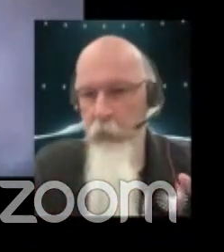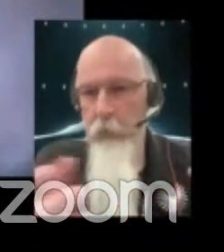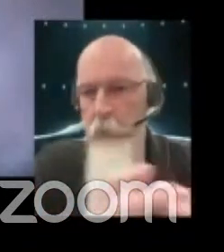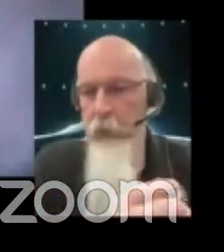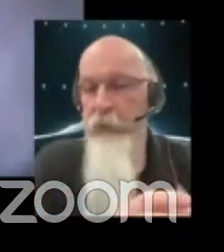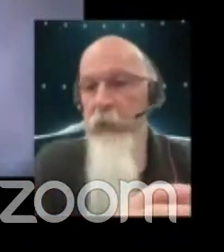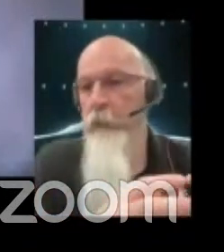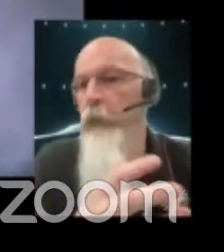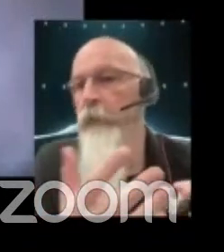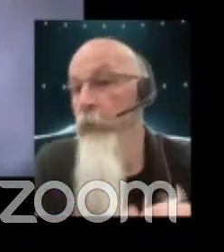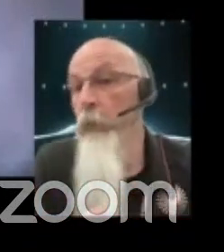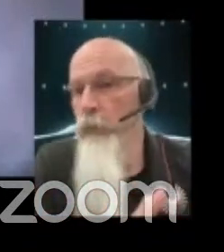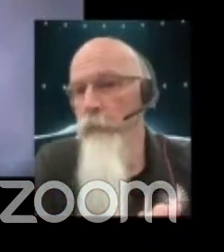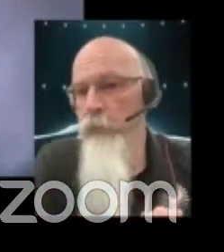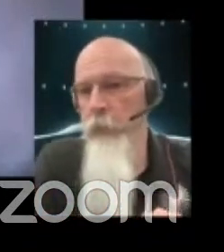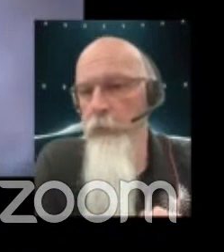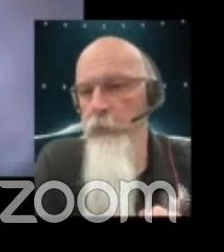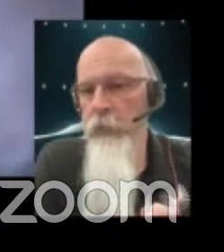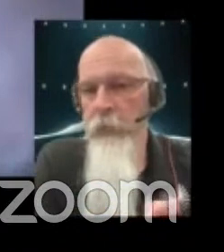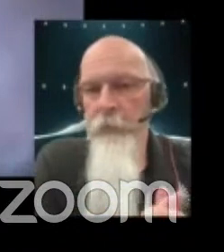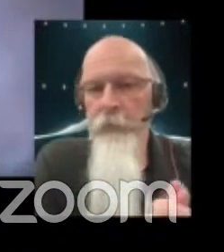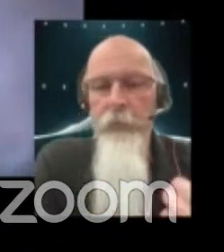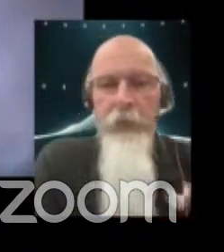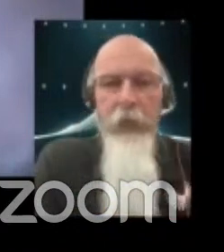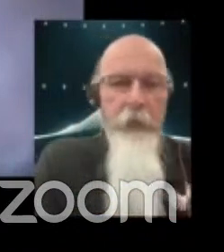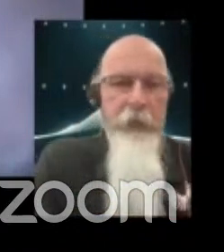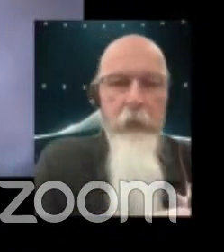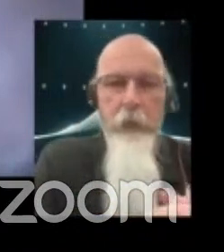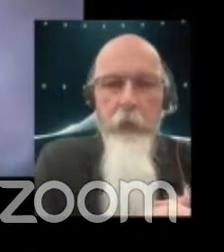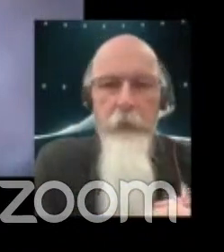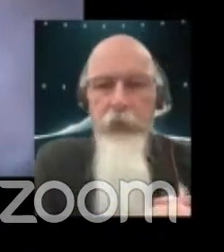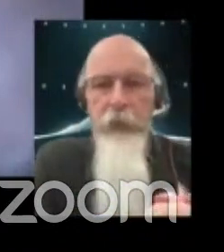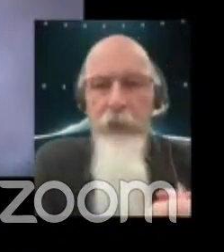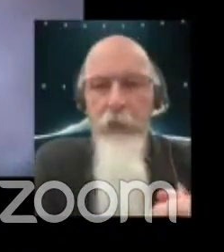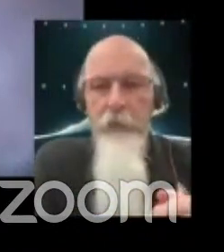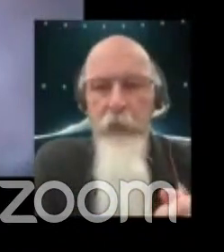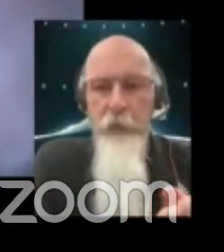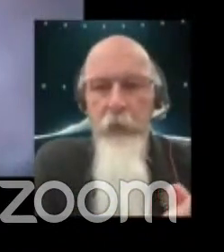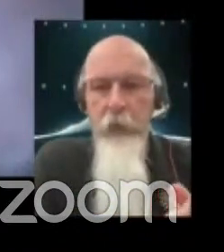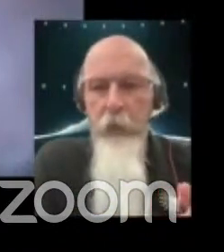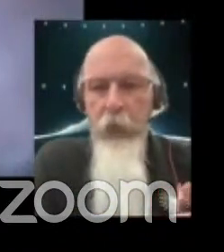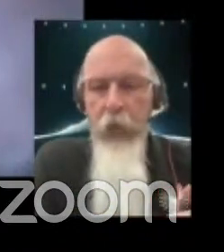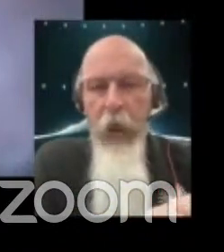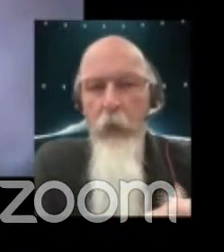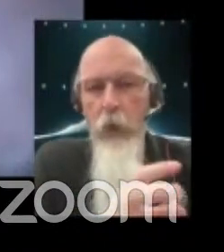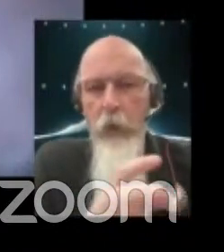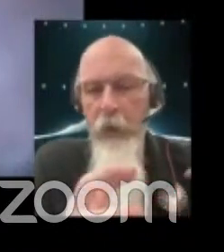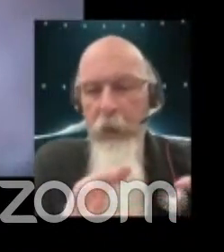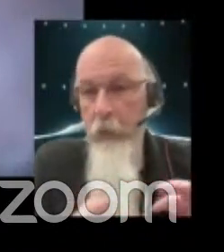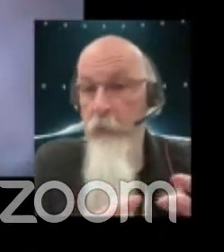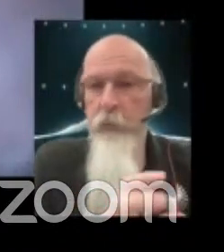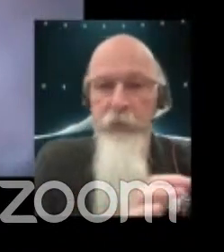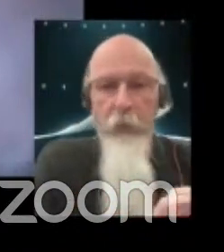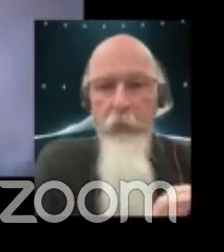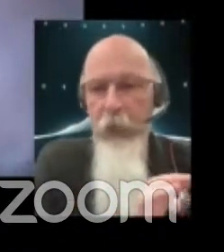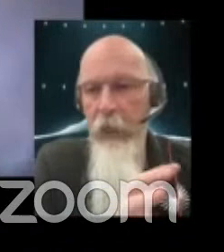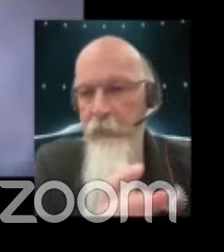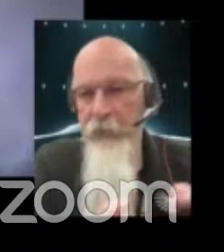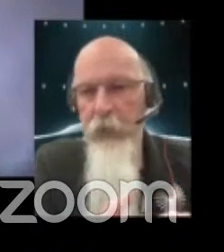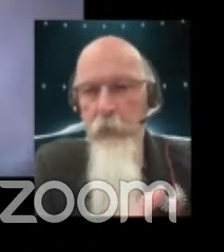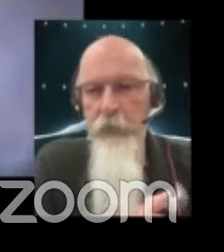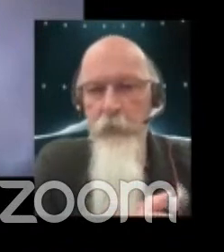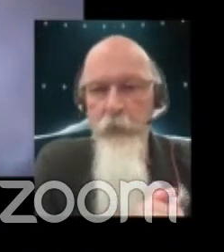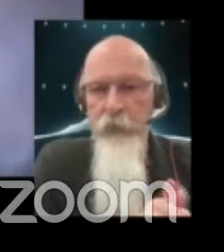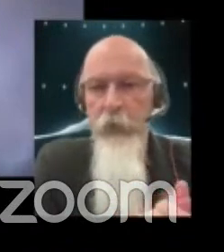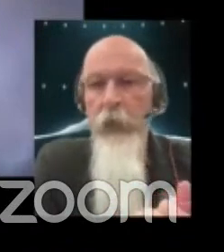a scam another human is to get some kind of an emotional response now we take a look at the machine side of things and we go okay how are they good for us how